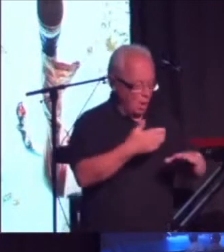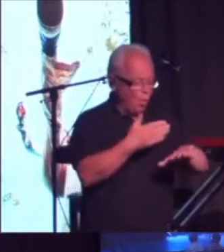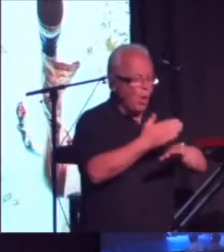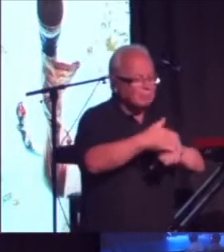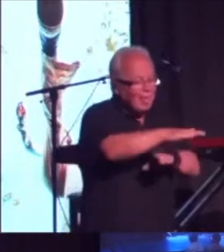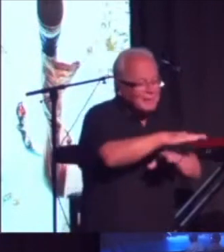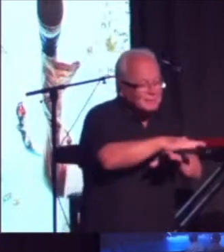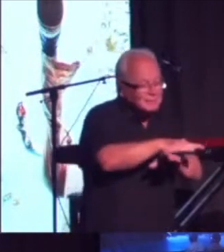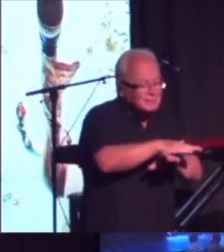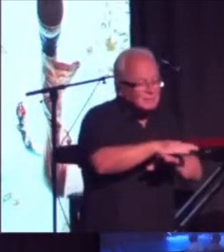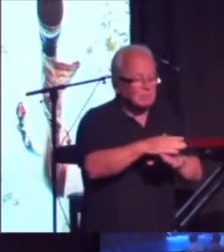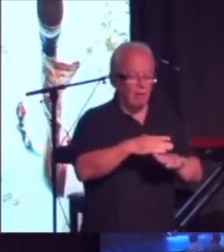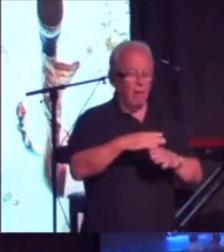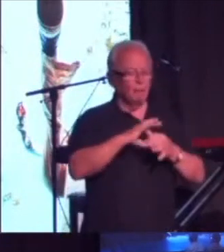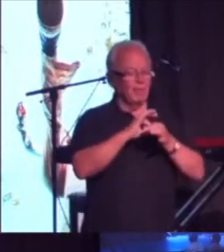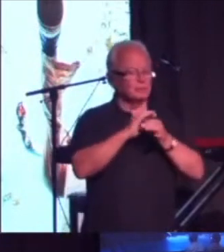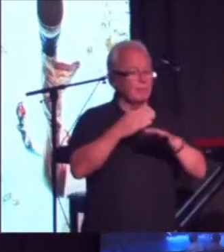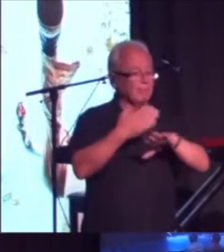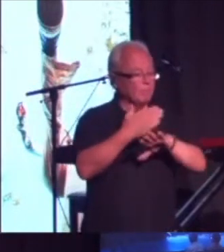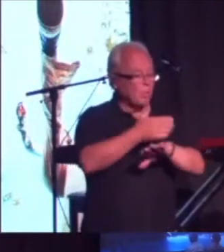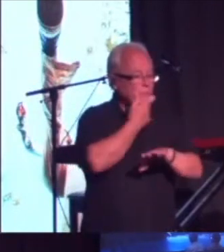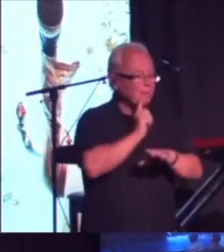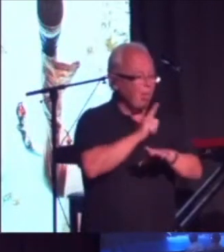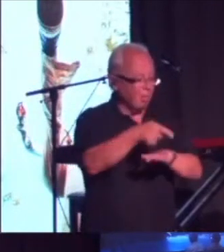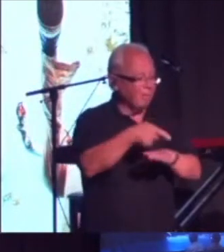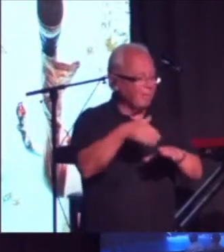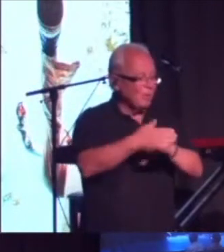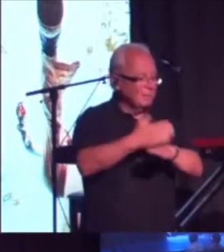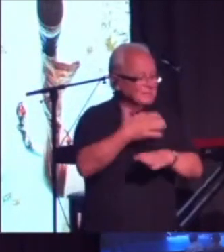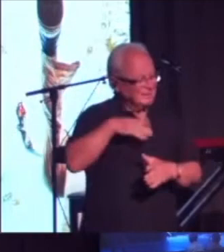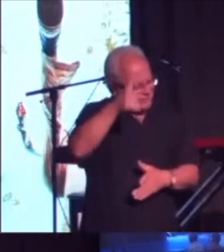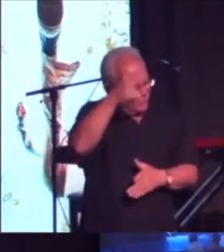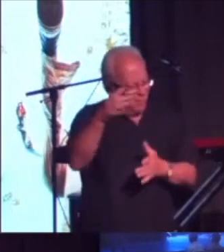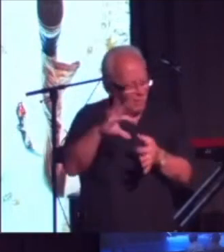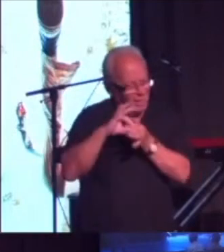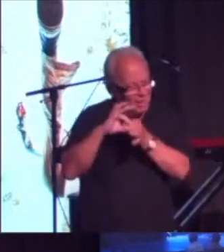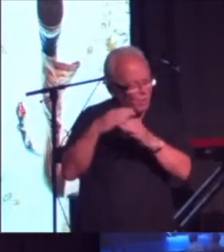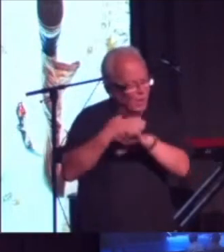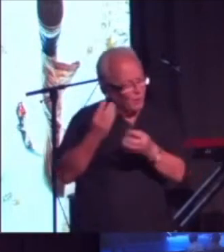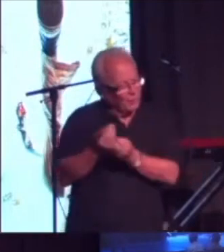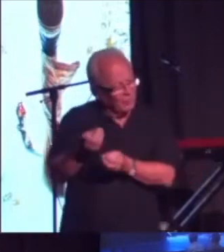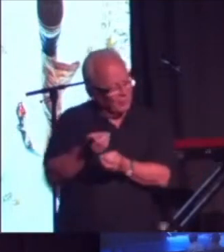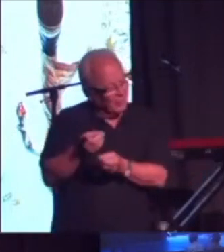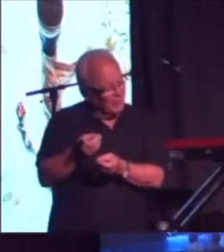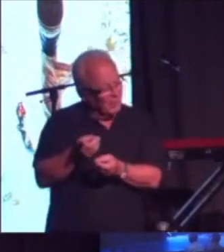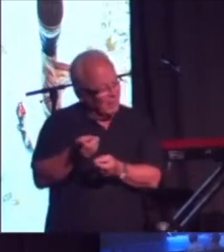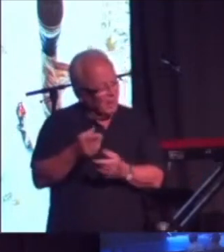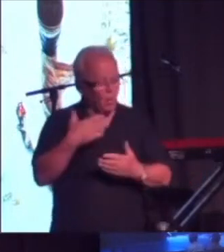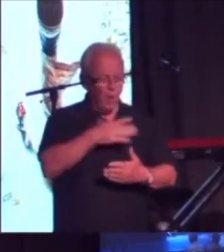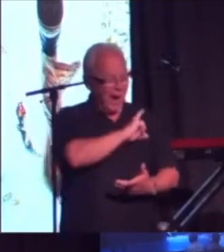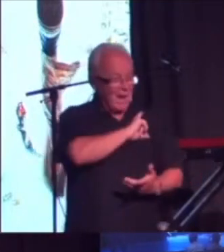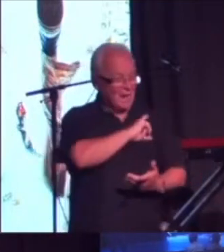order to make money. You need to know people. You need to have a network or colleagues in order to do business, to